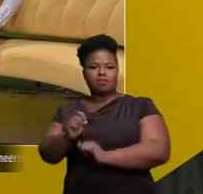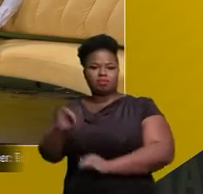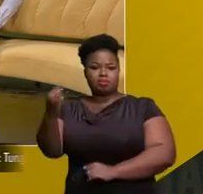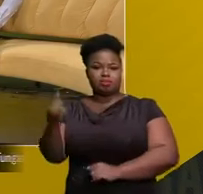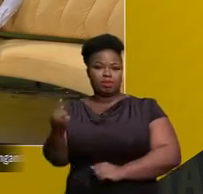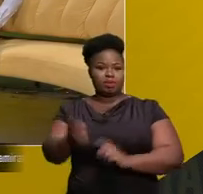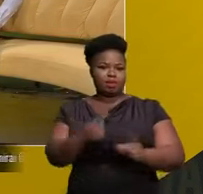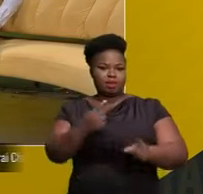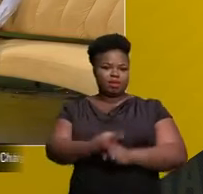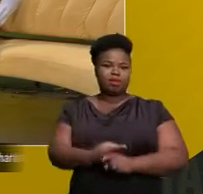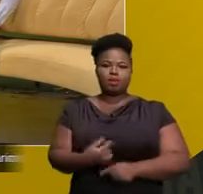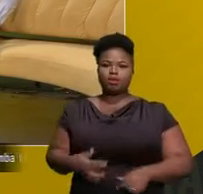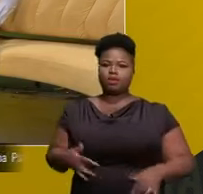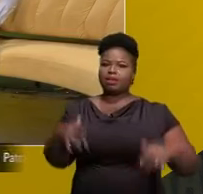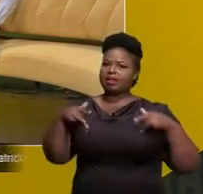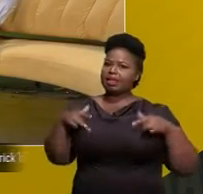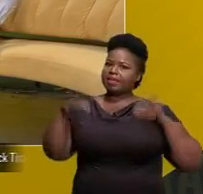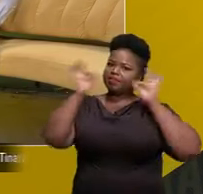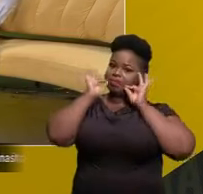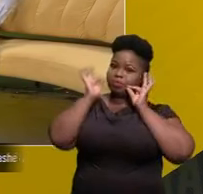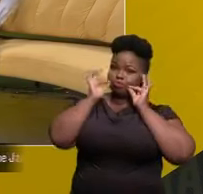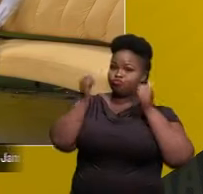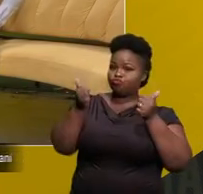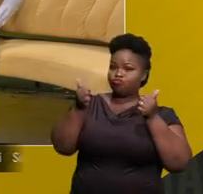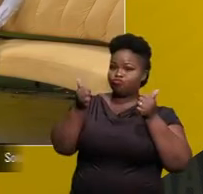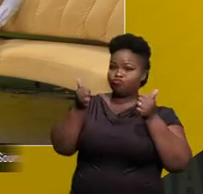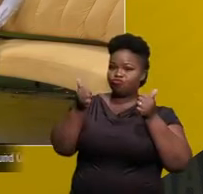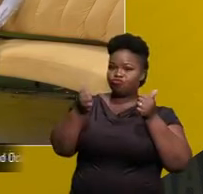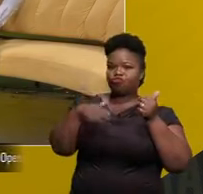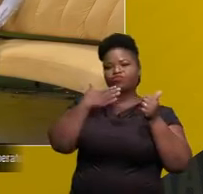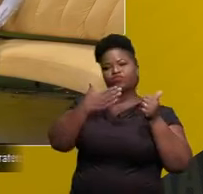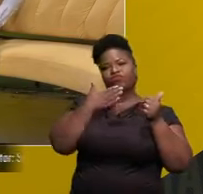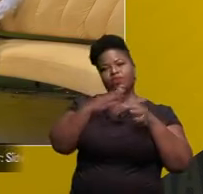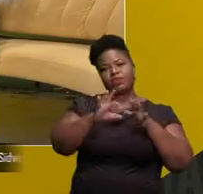1. And we are live on Facebook, right? Yeah. So Sibonge